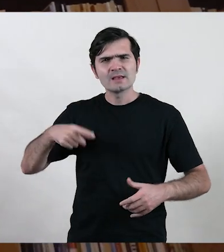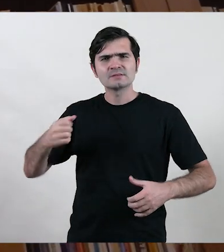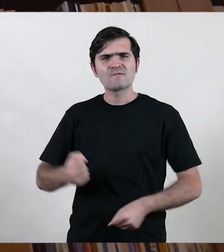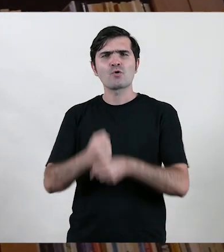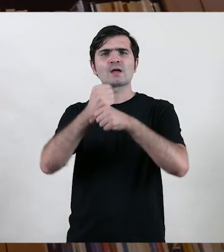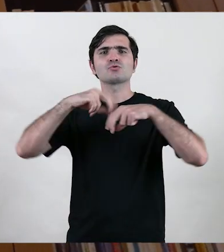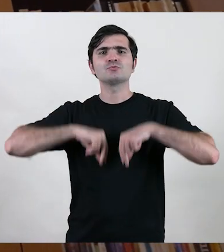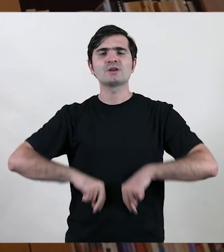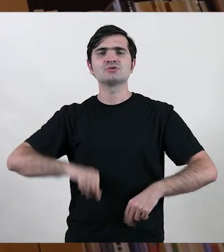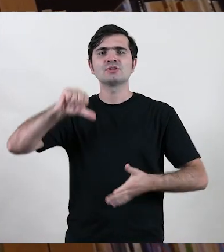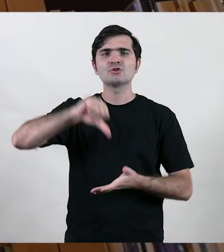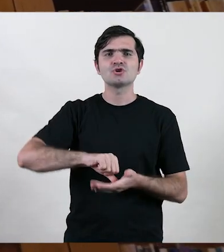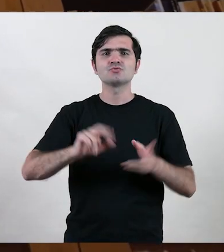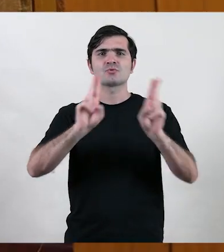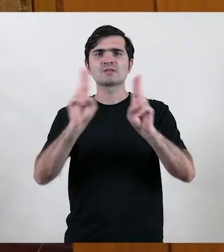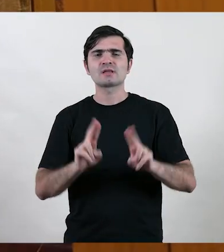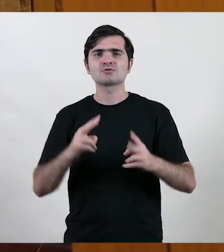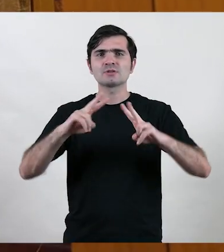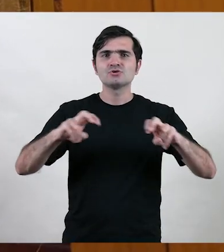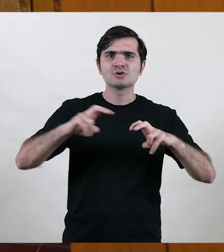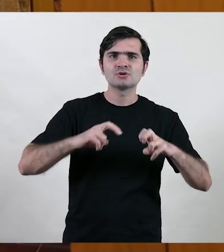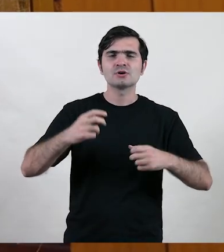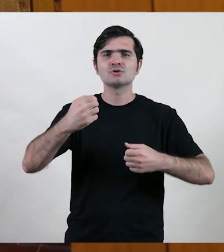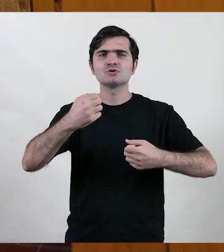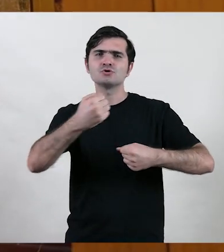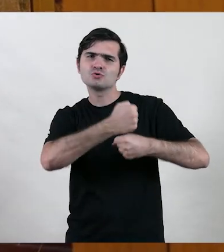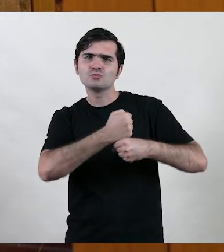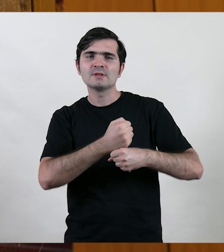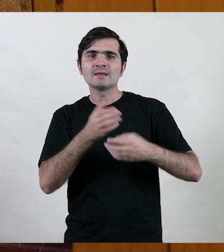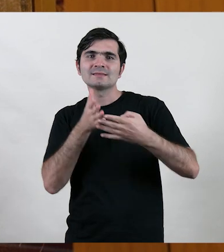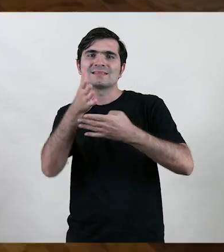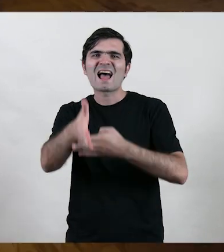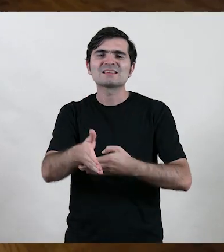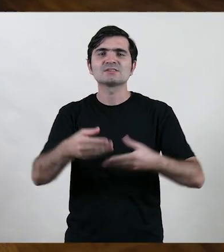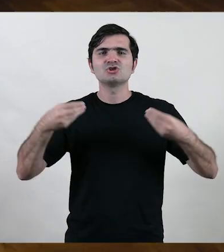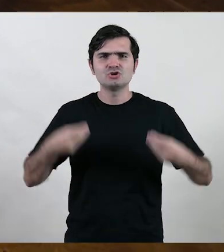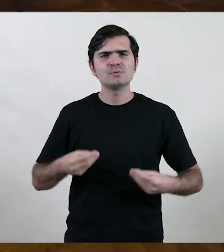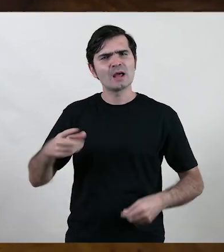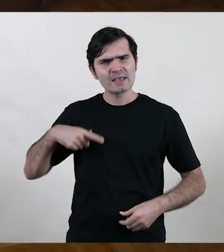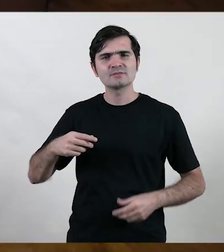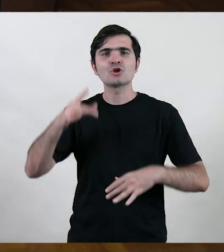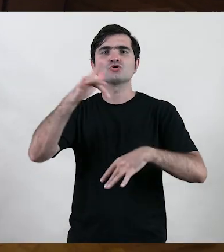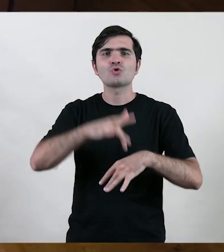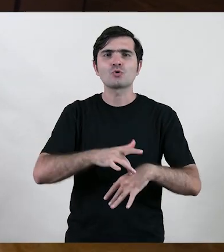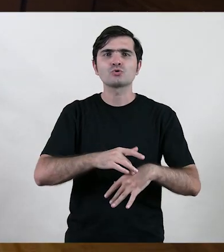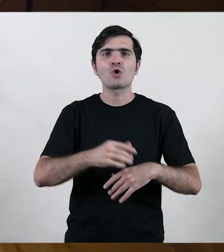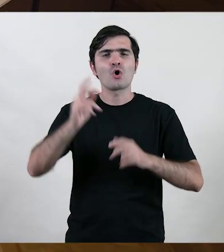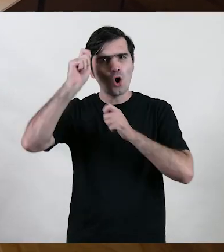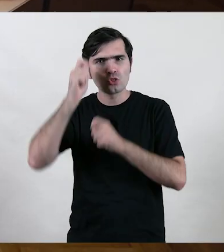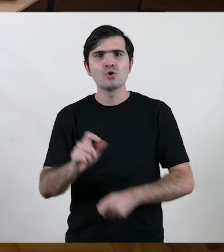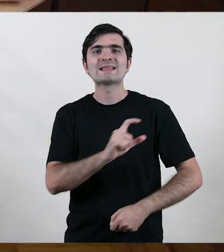an honorary doctor at several universities in Romania and abroad, is also one of the donors to this